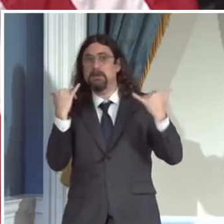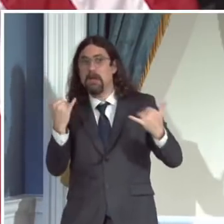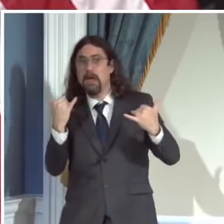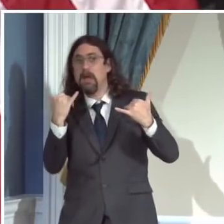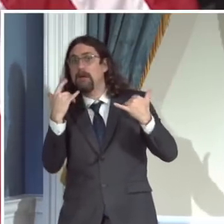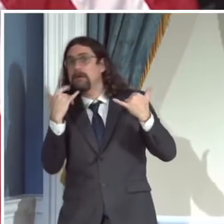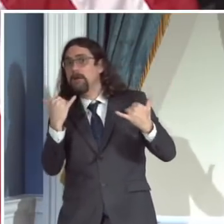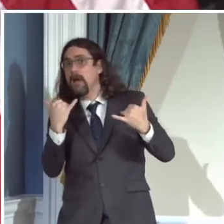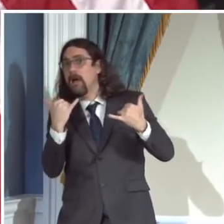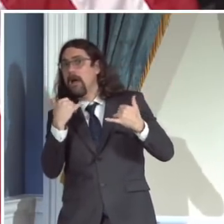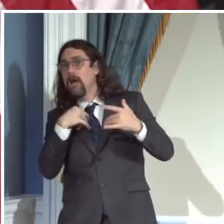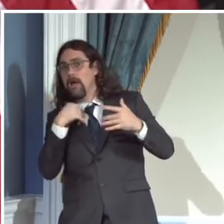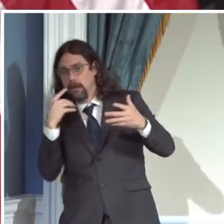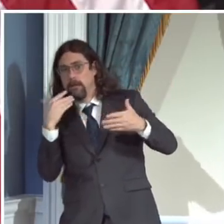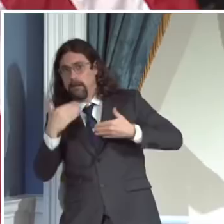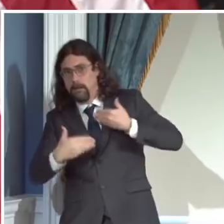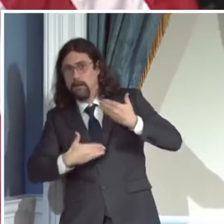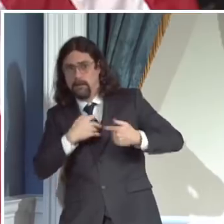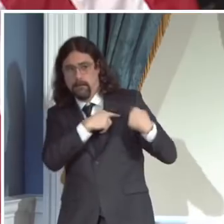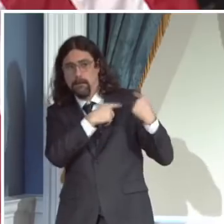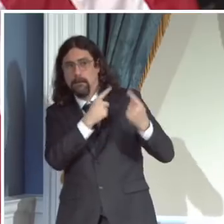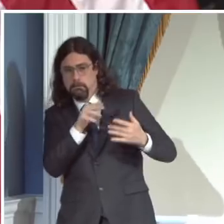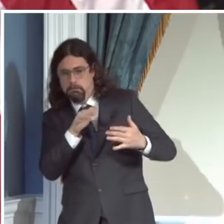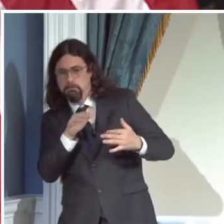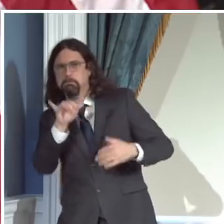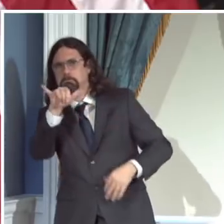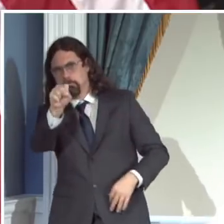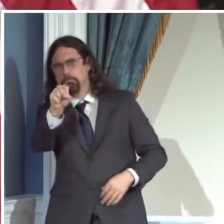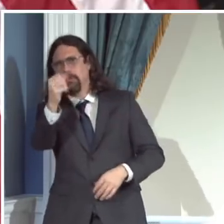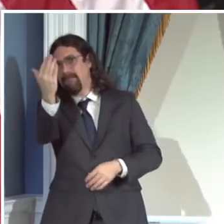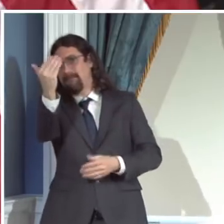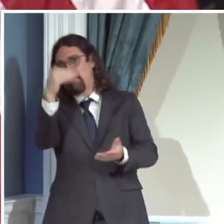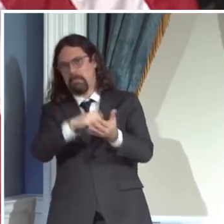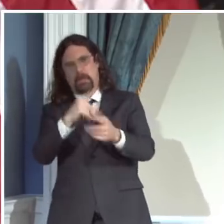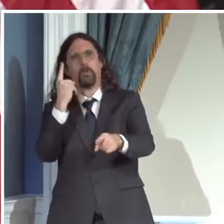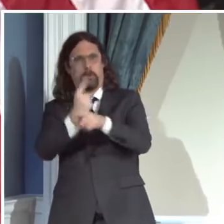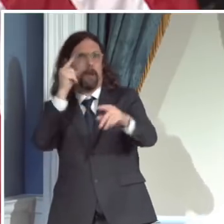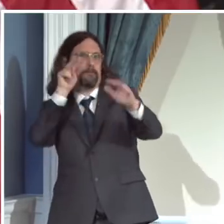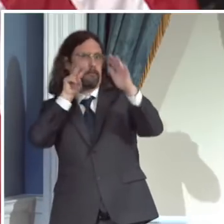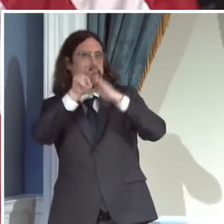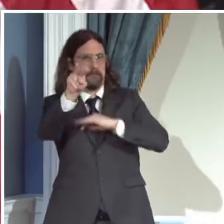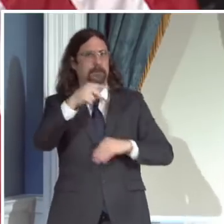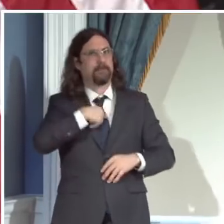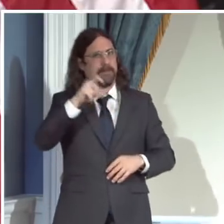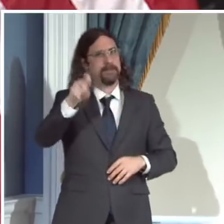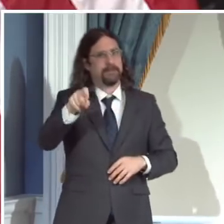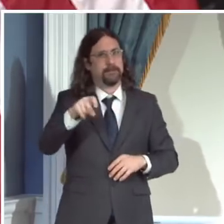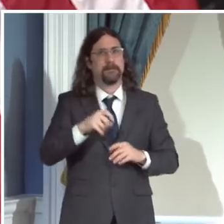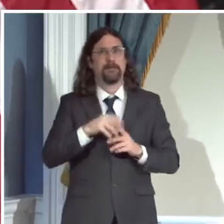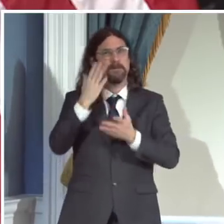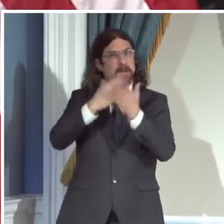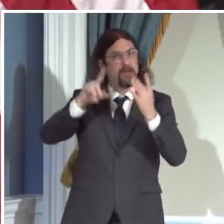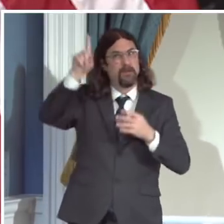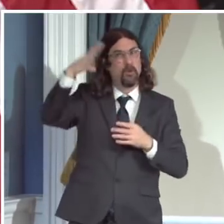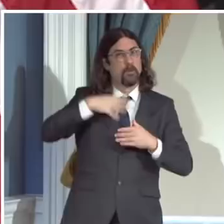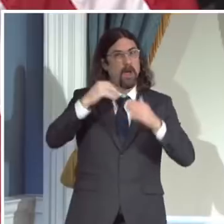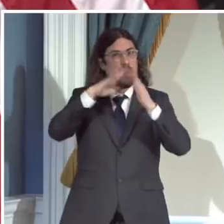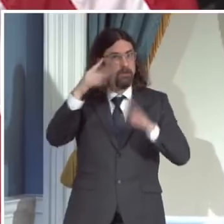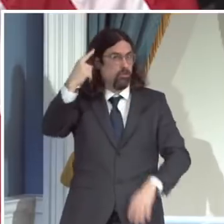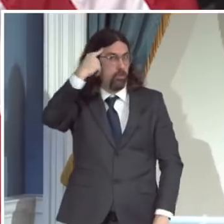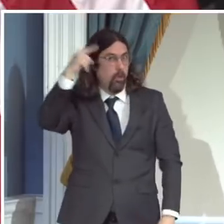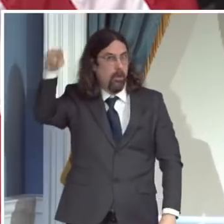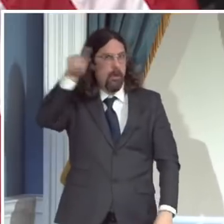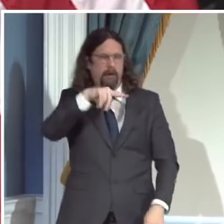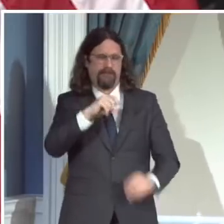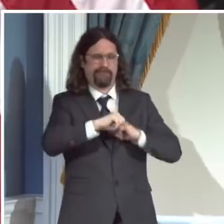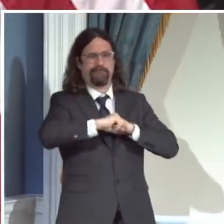don't need all those ventilators, we will happily share them with the rest of the country immediately. When it comes to